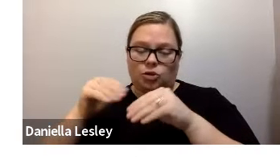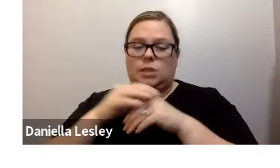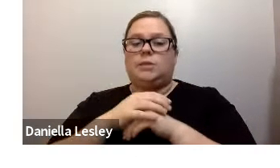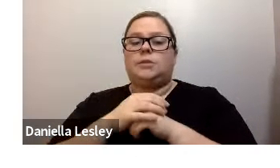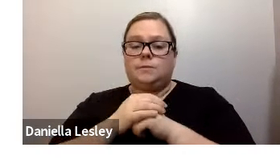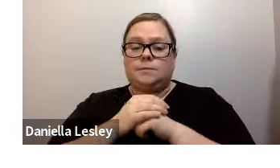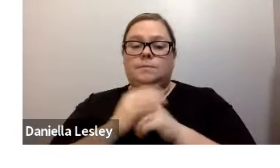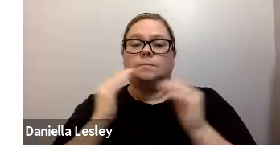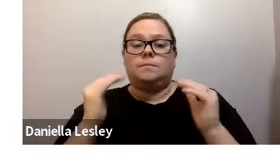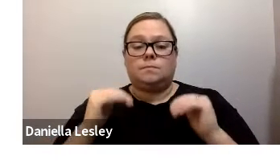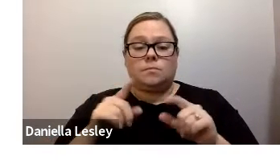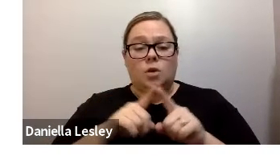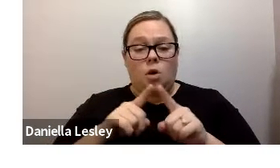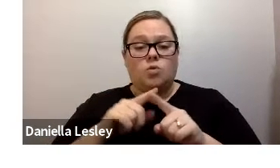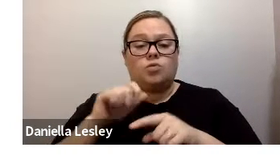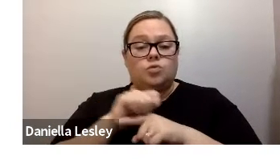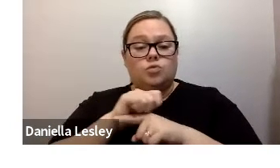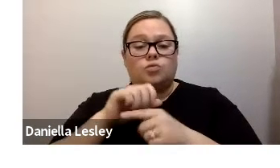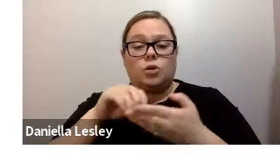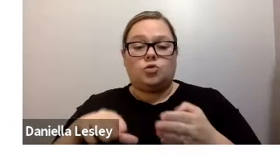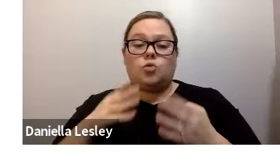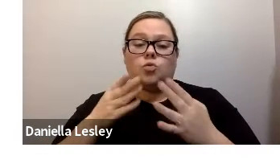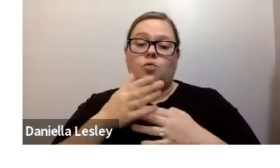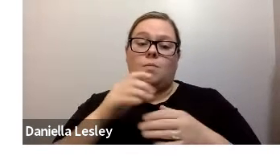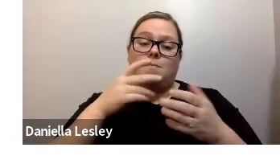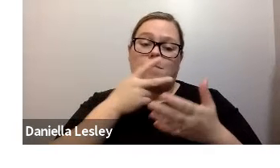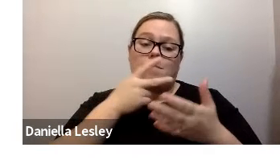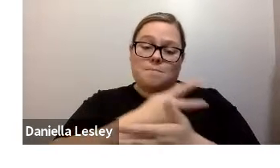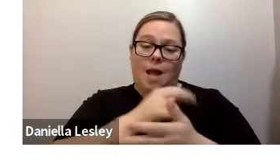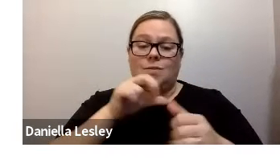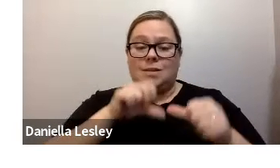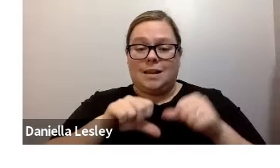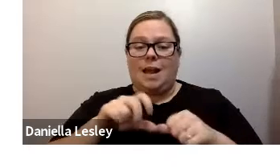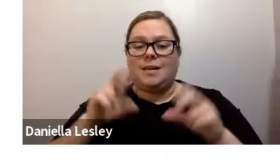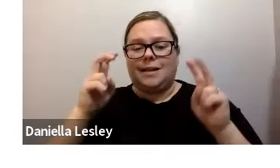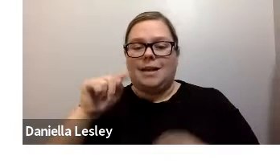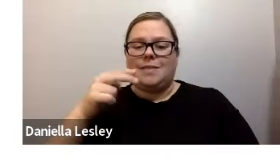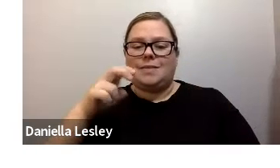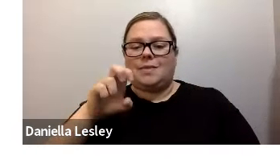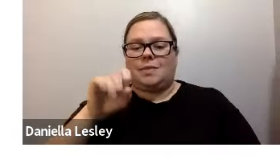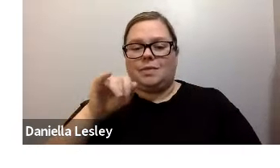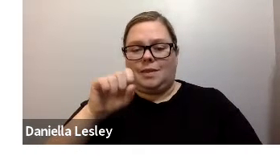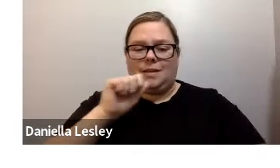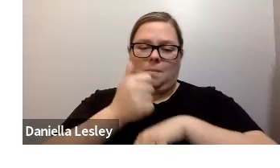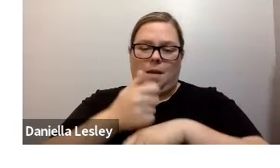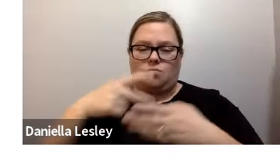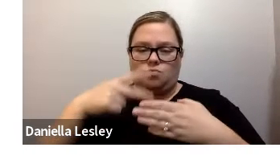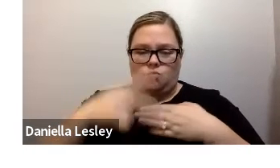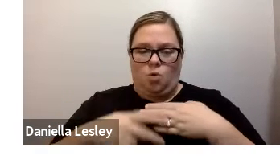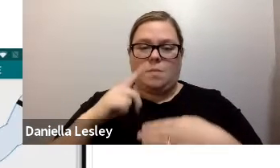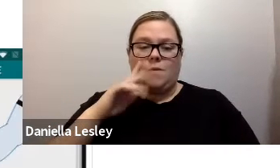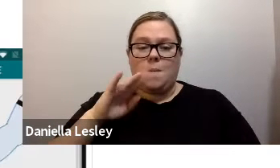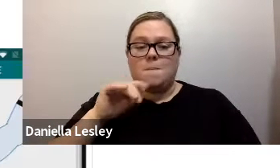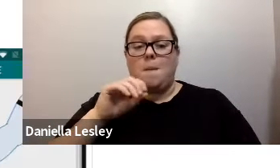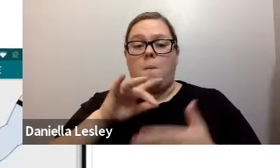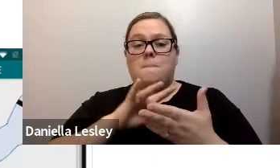we also train students through our Master of Science, which is a thesis-based program in biomedical engineering. Next slide,